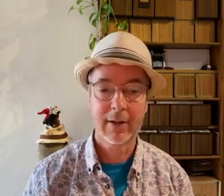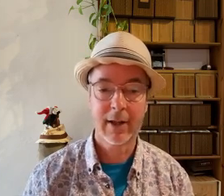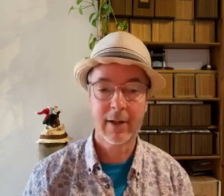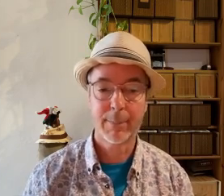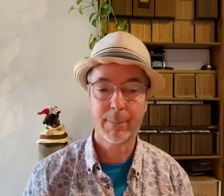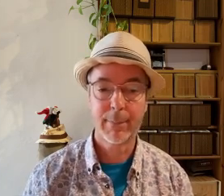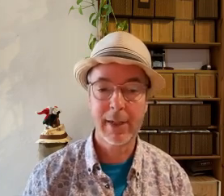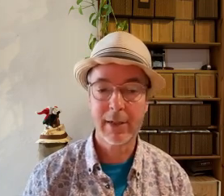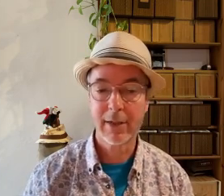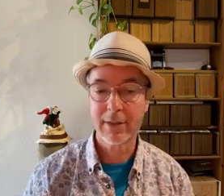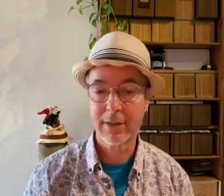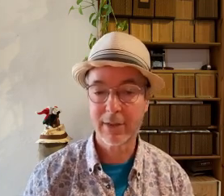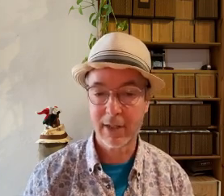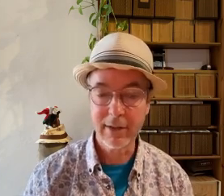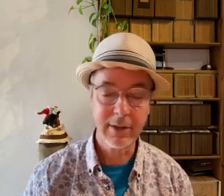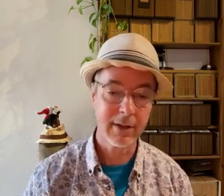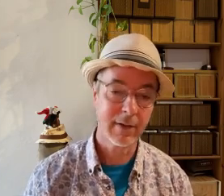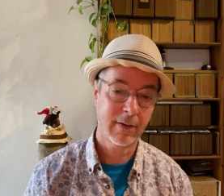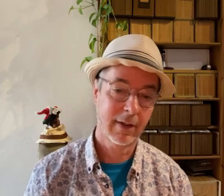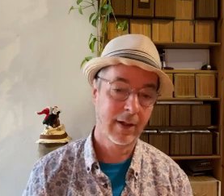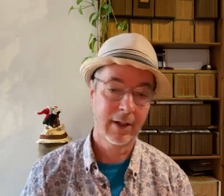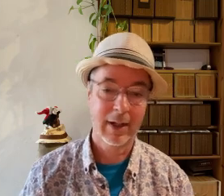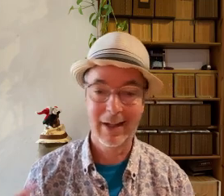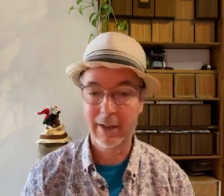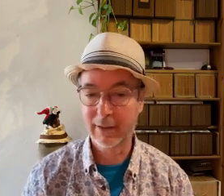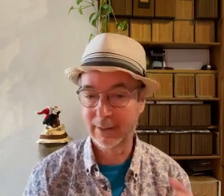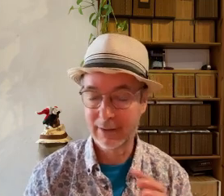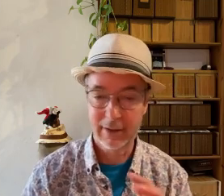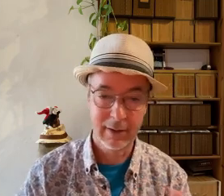that they make sense